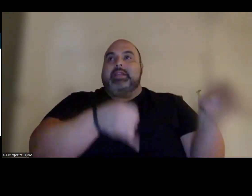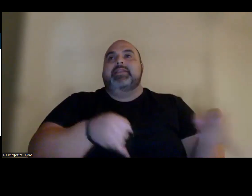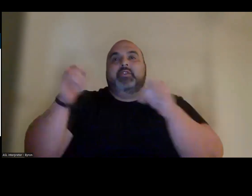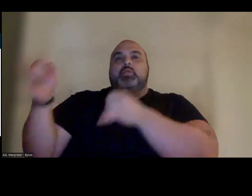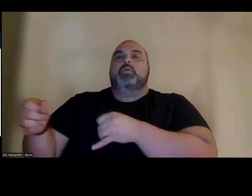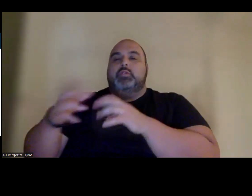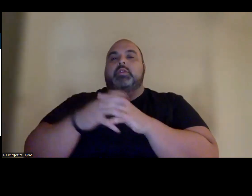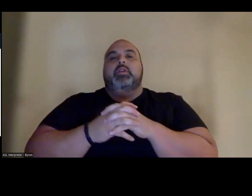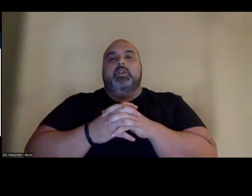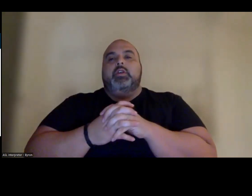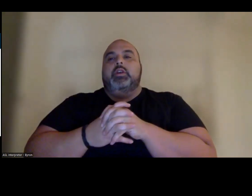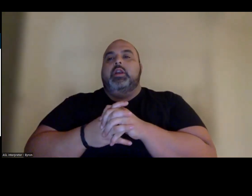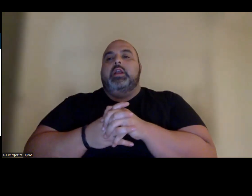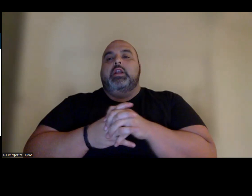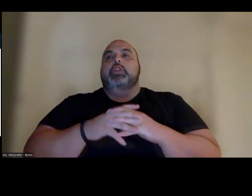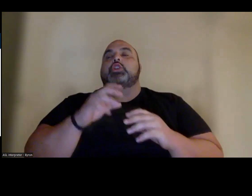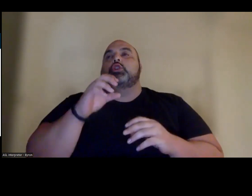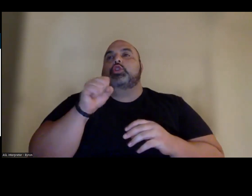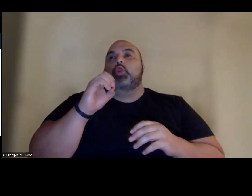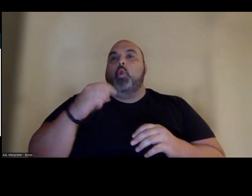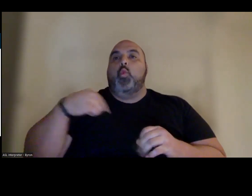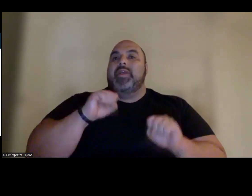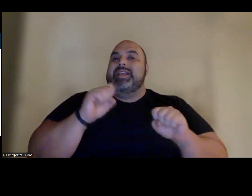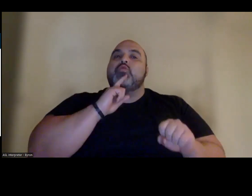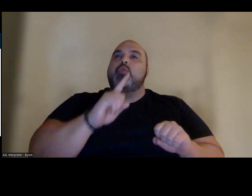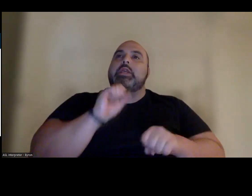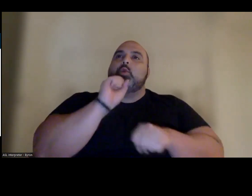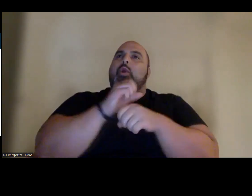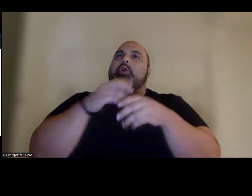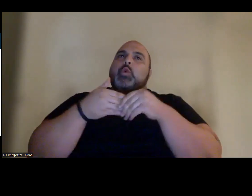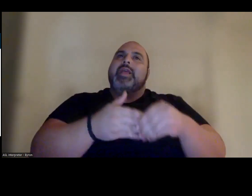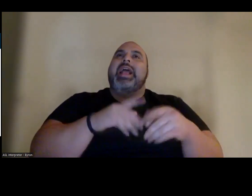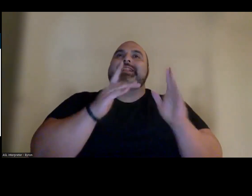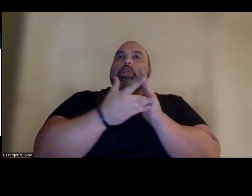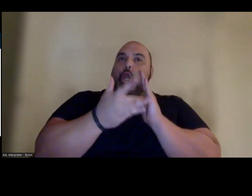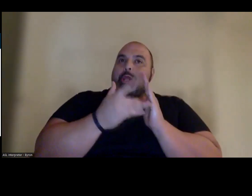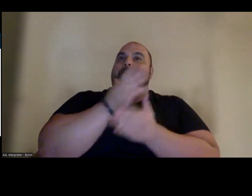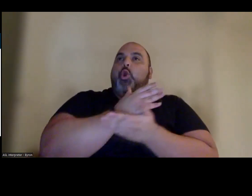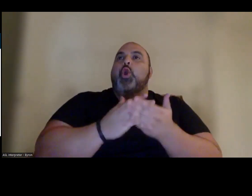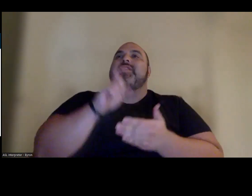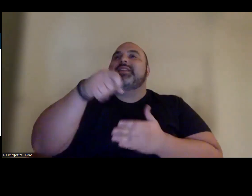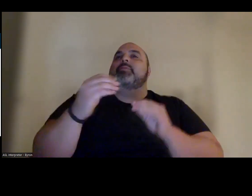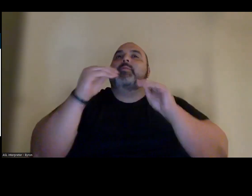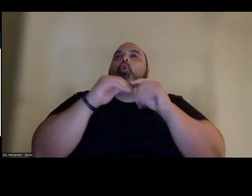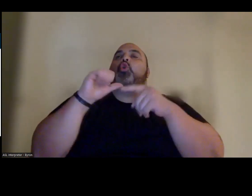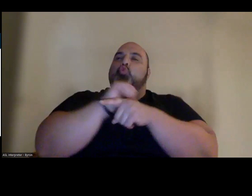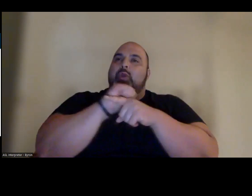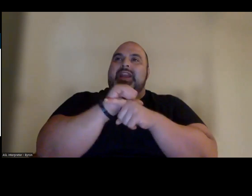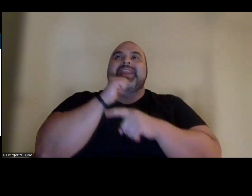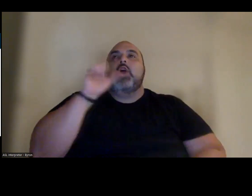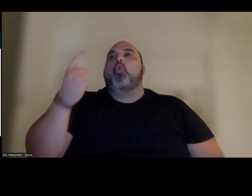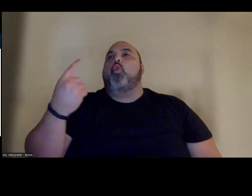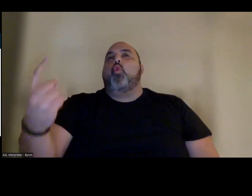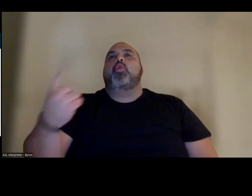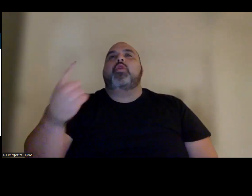Uh, and, and so where we can really work towards this, um, technology component is that there needs to be more training, not only